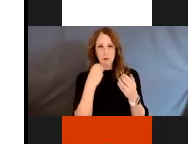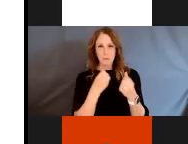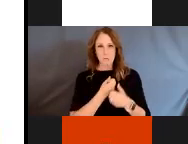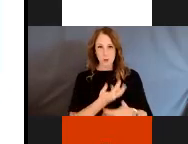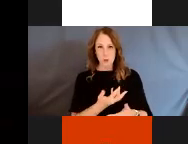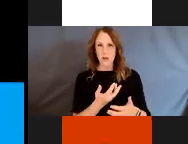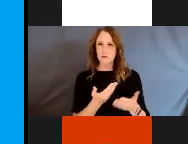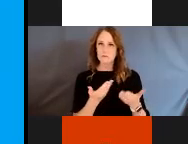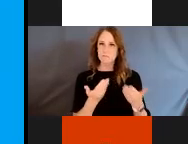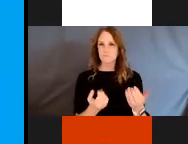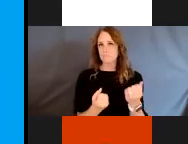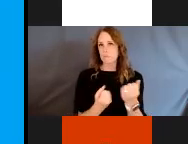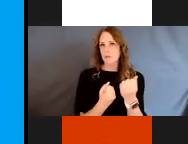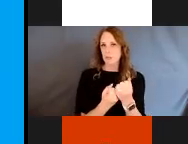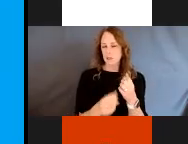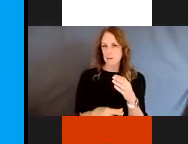Next slide.